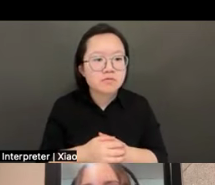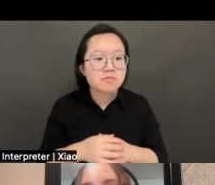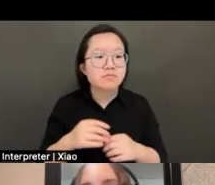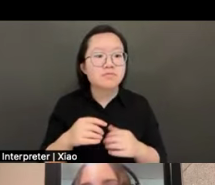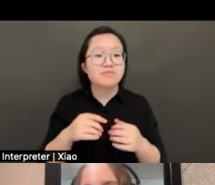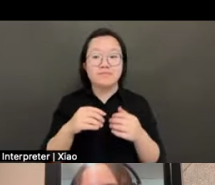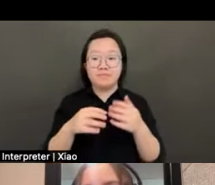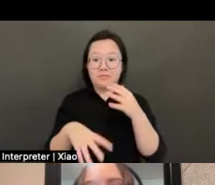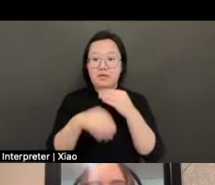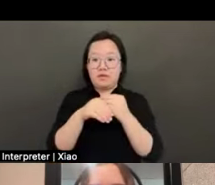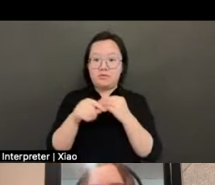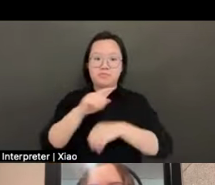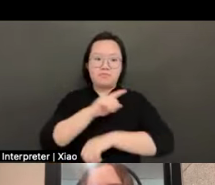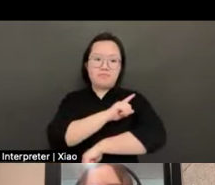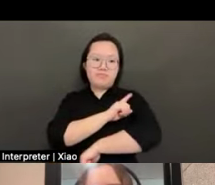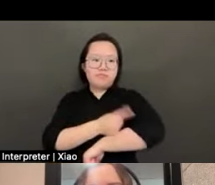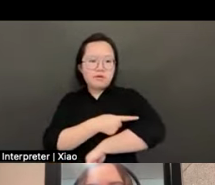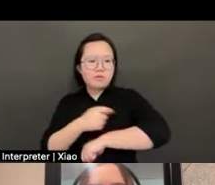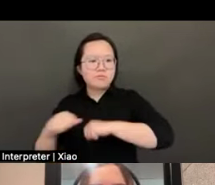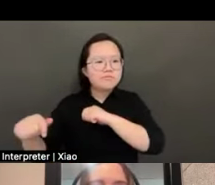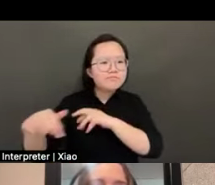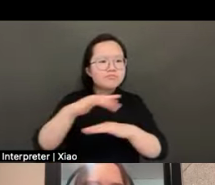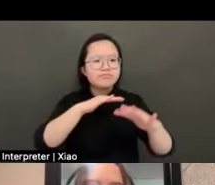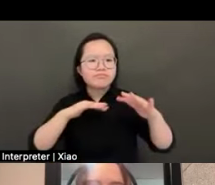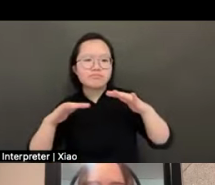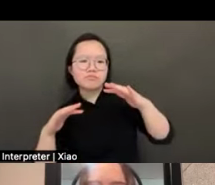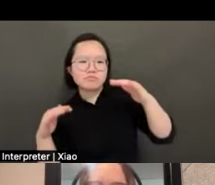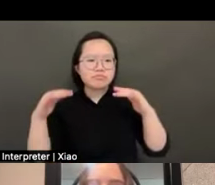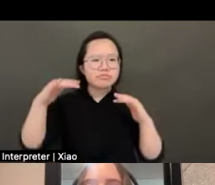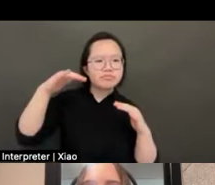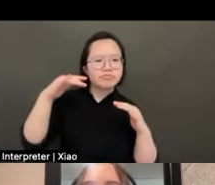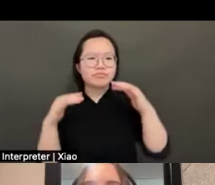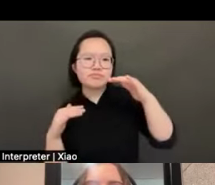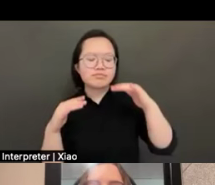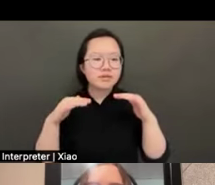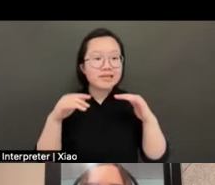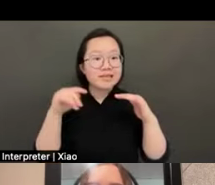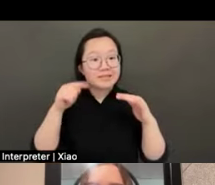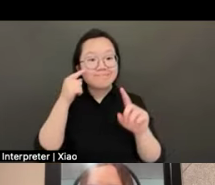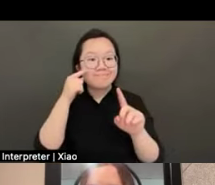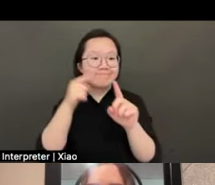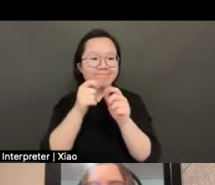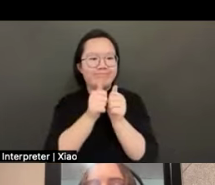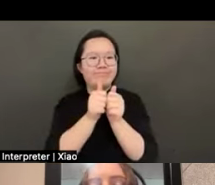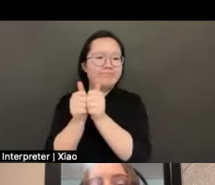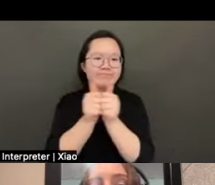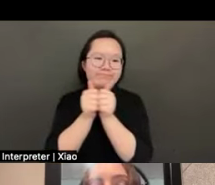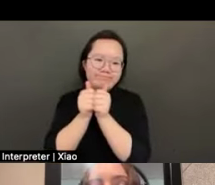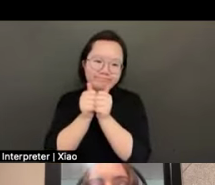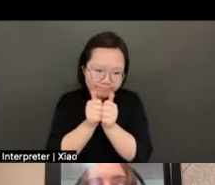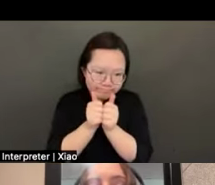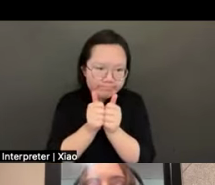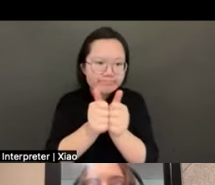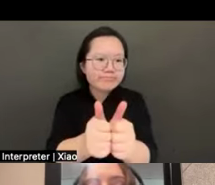means ensuring fair participation and joint decision-making and creating a balanced partnership where every voice carries weight.